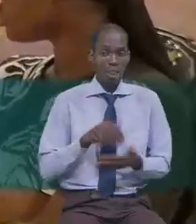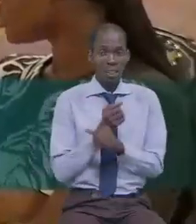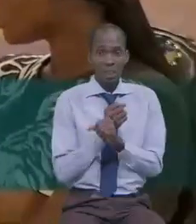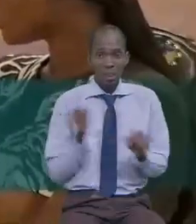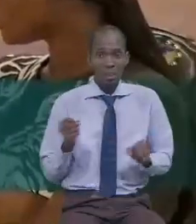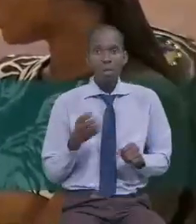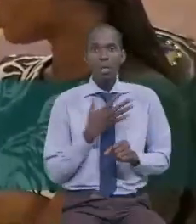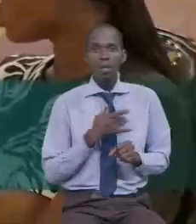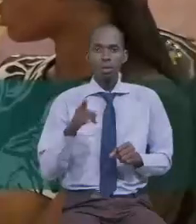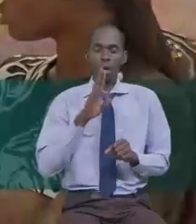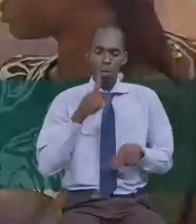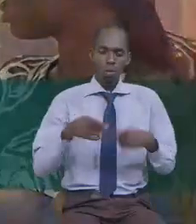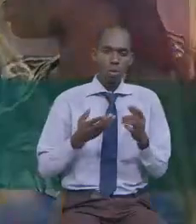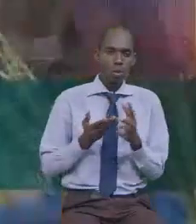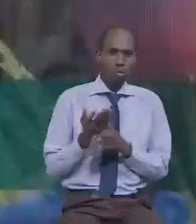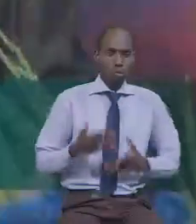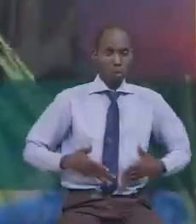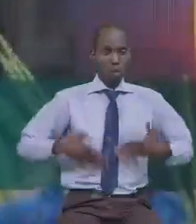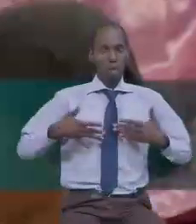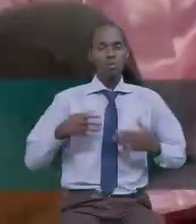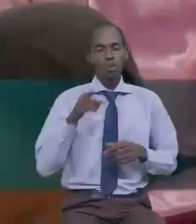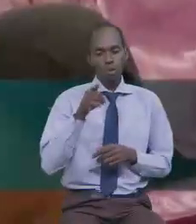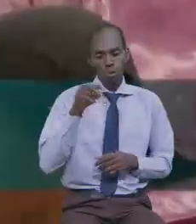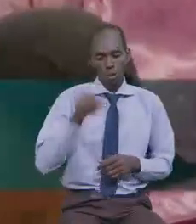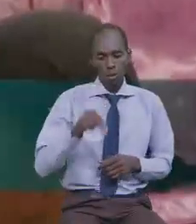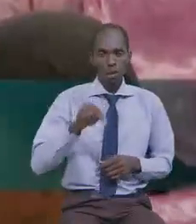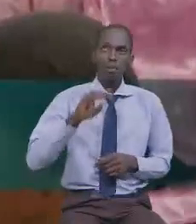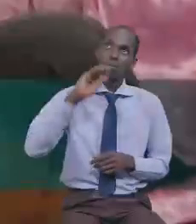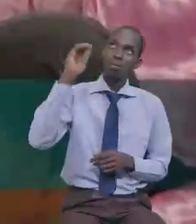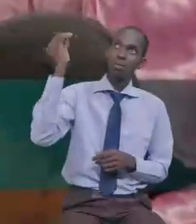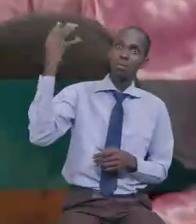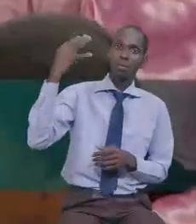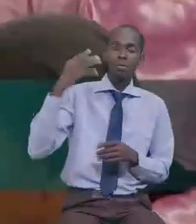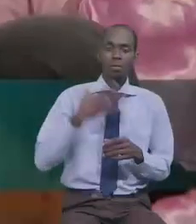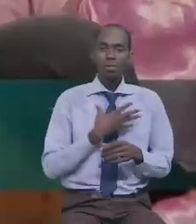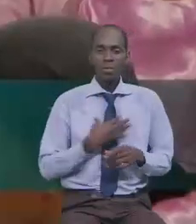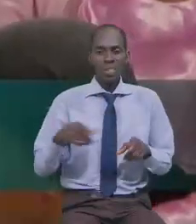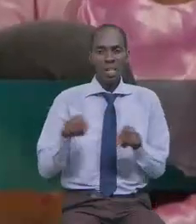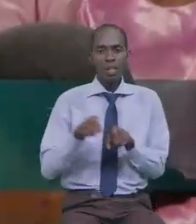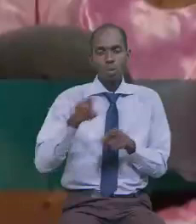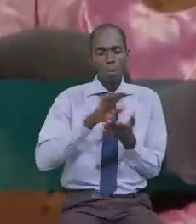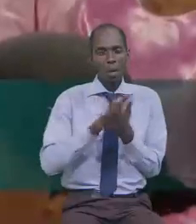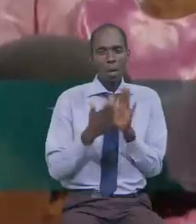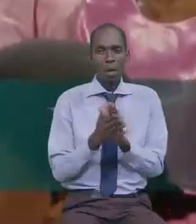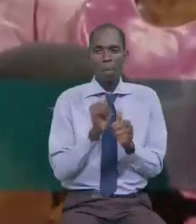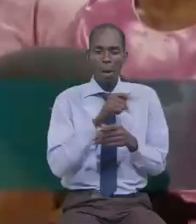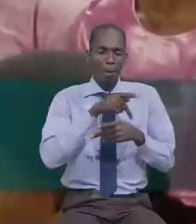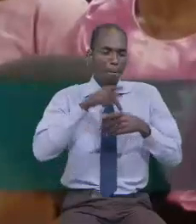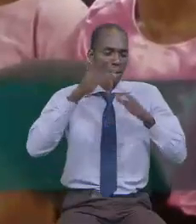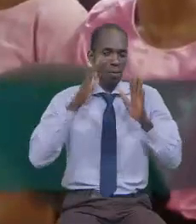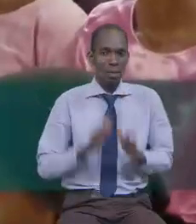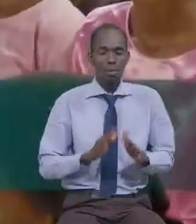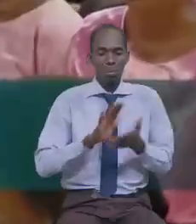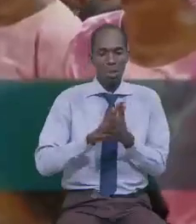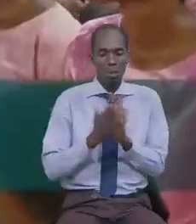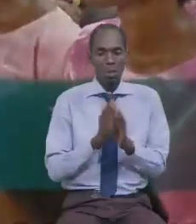through life, you need grace. And as you become a professional and you become a married man,